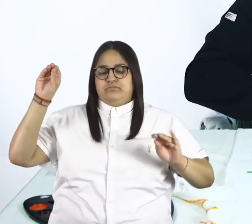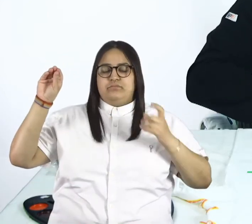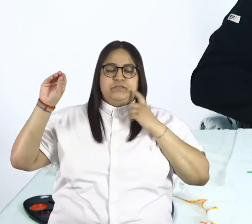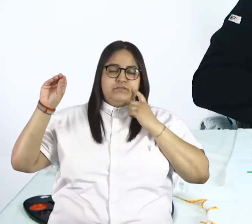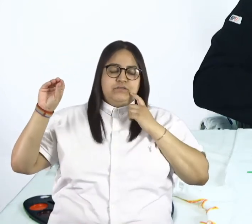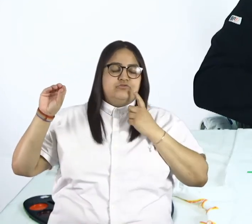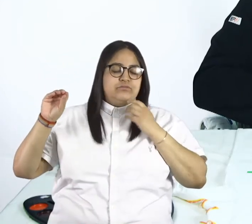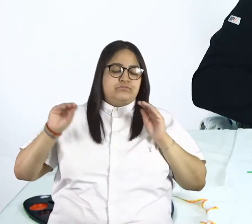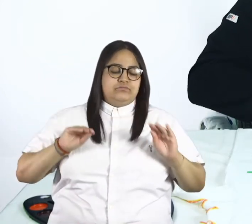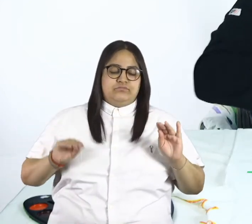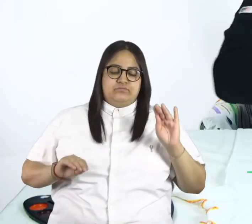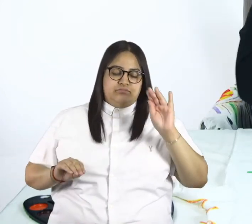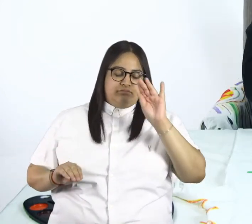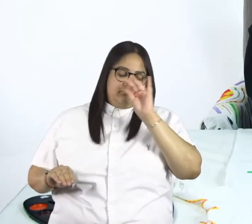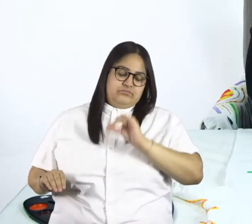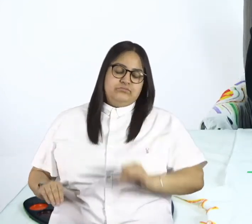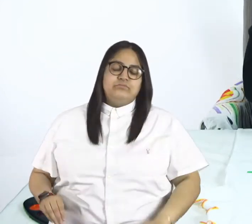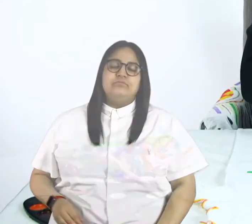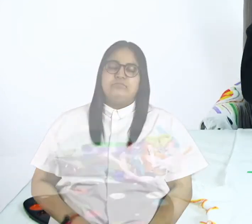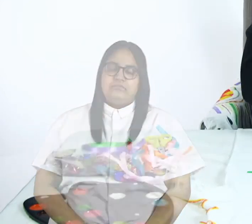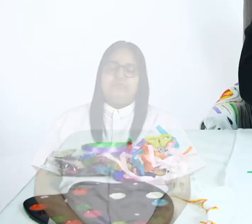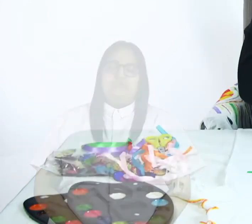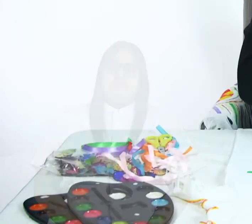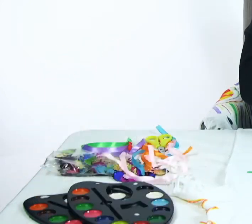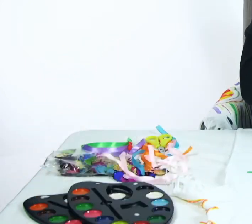surfaces. Oh, it's getting stuck to me.